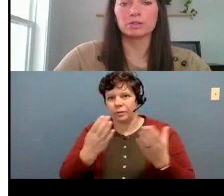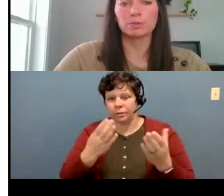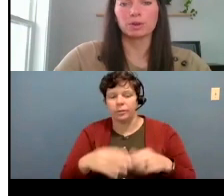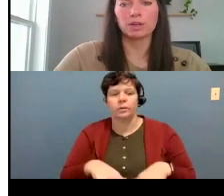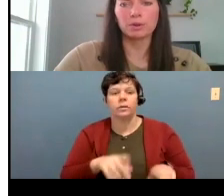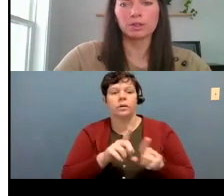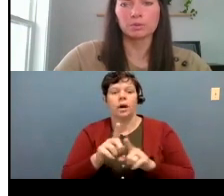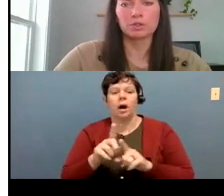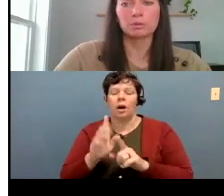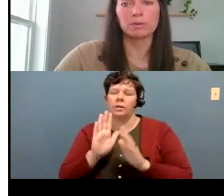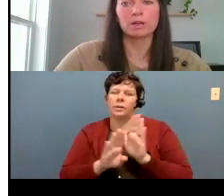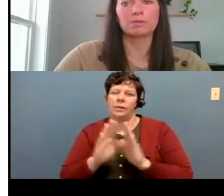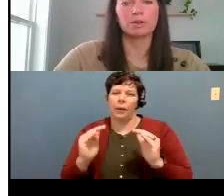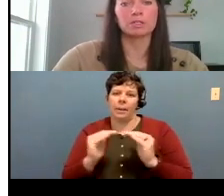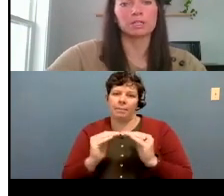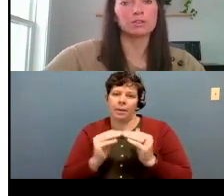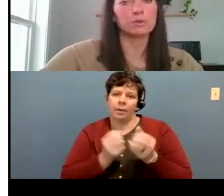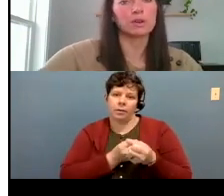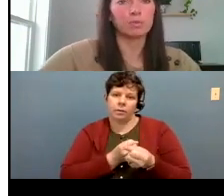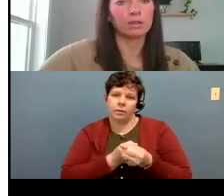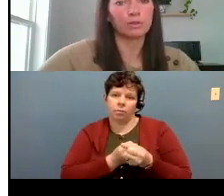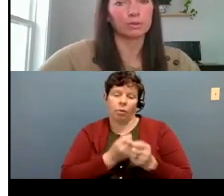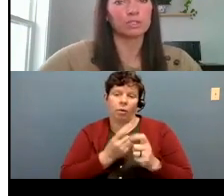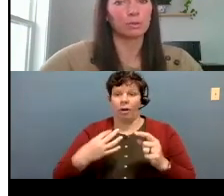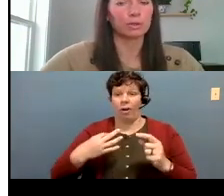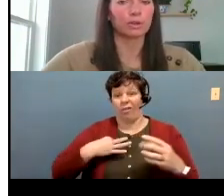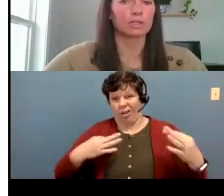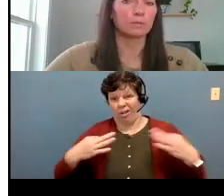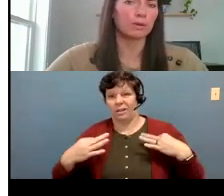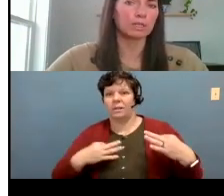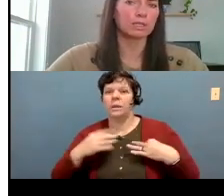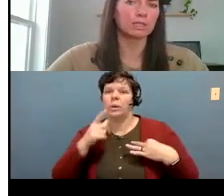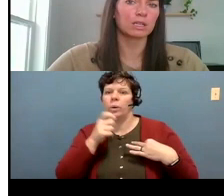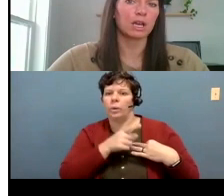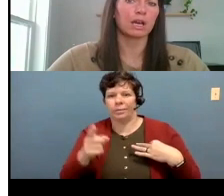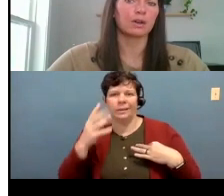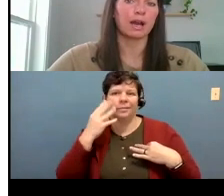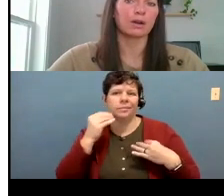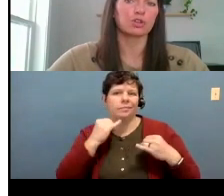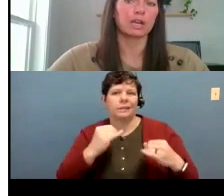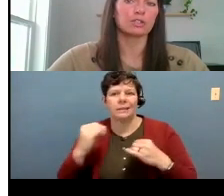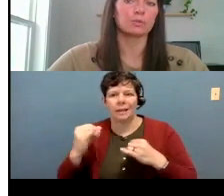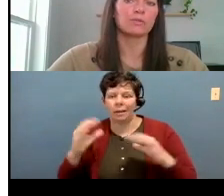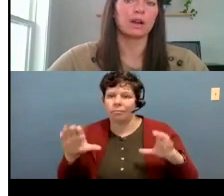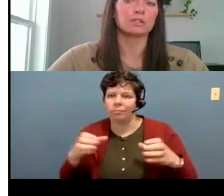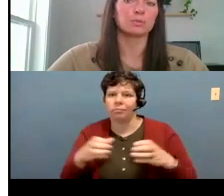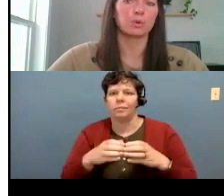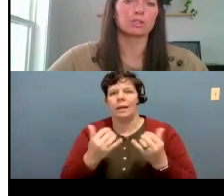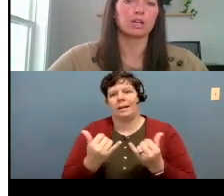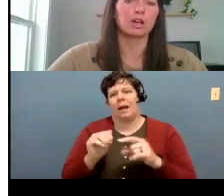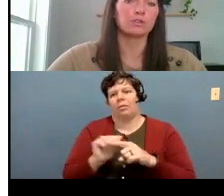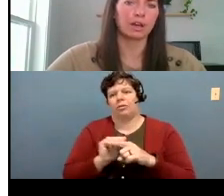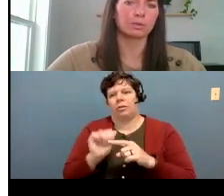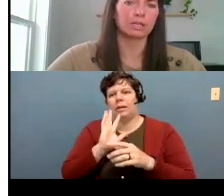peer support network, which will be made up of volunteers who have been through similar experiences and are now trained to provide